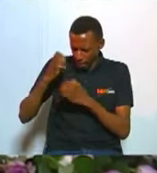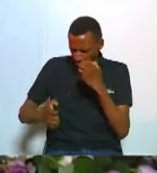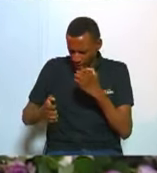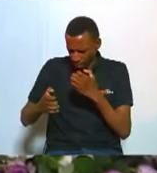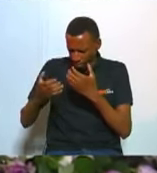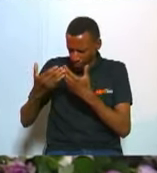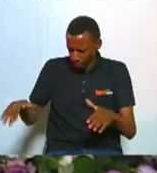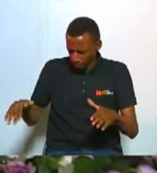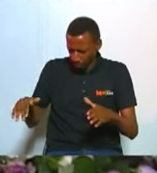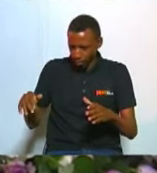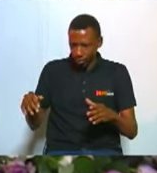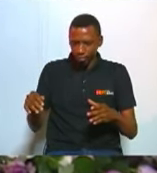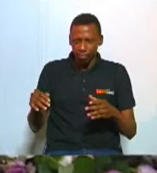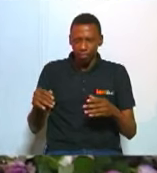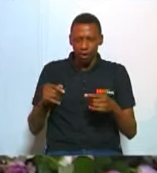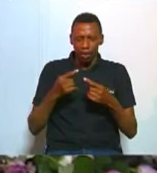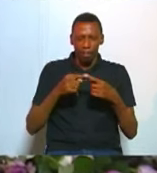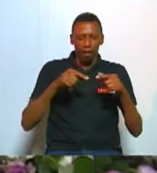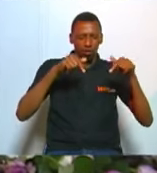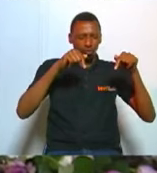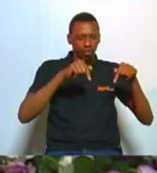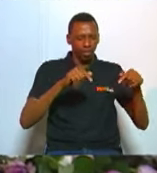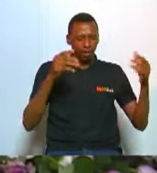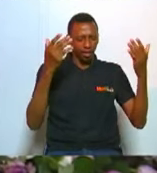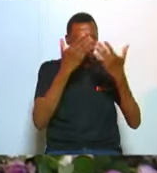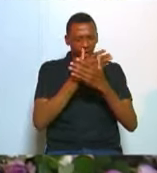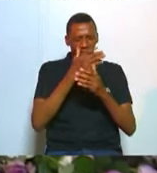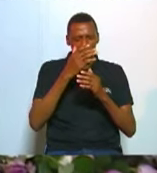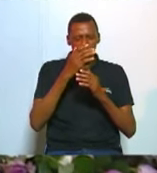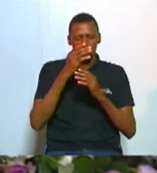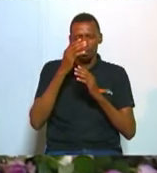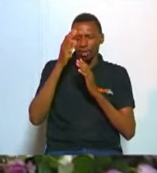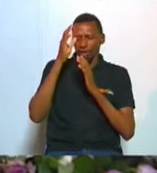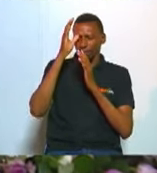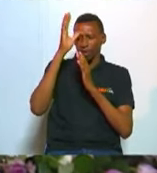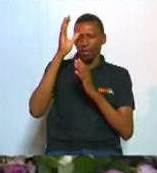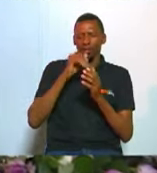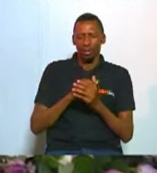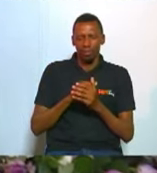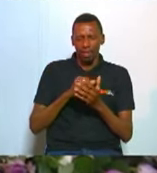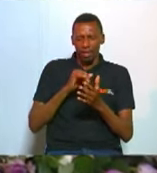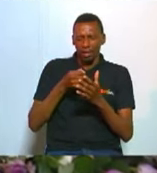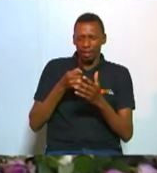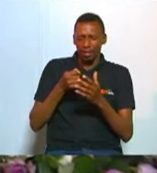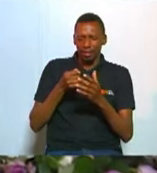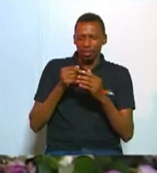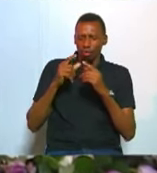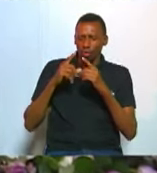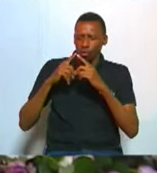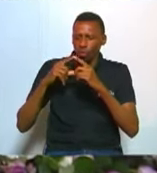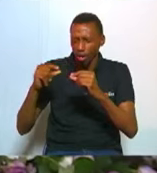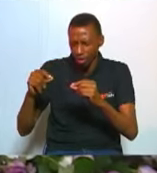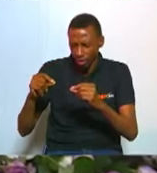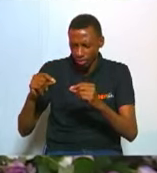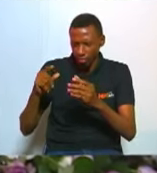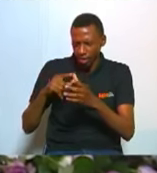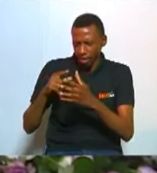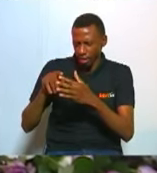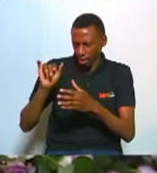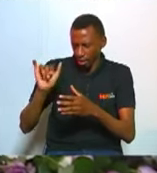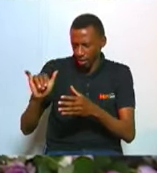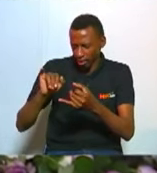But tonight, Father, just speak a word, and that marriage will be